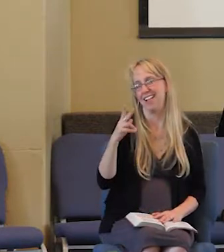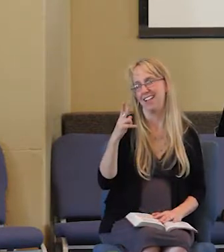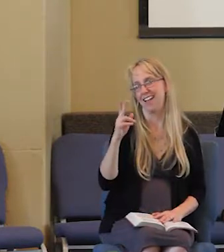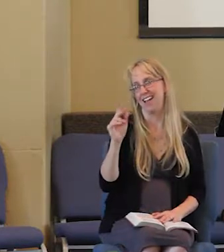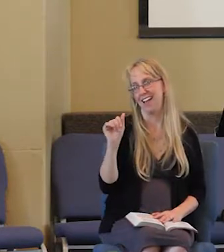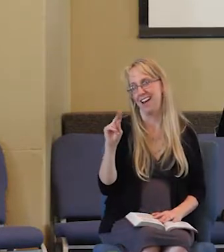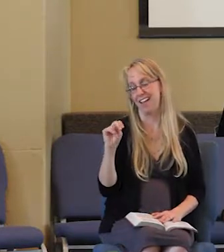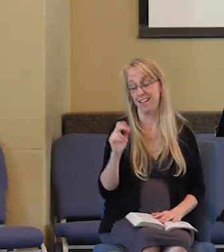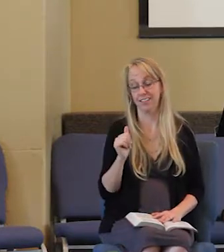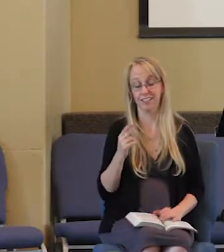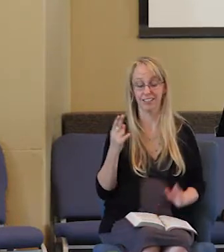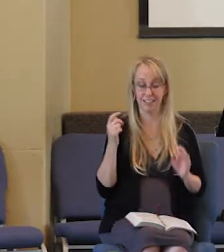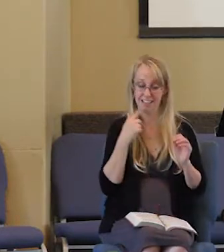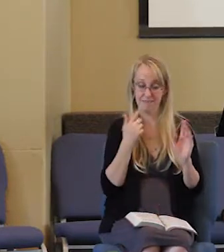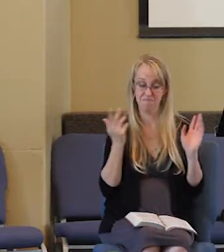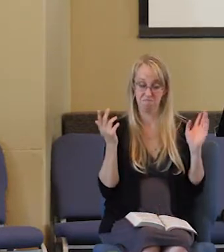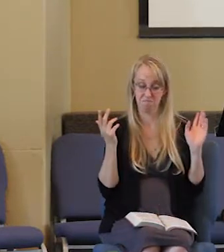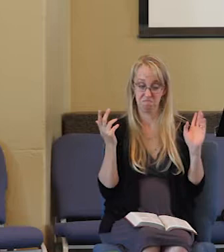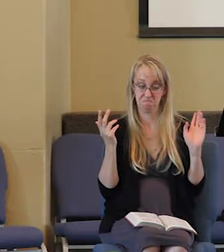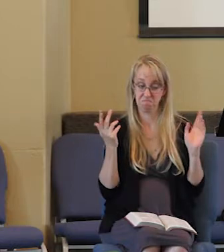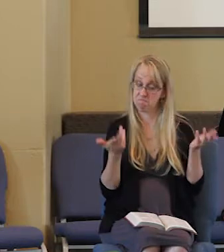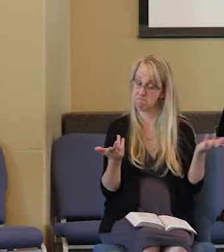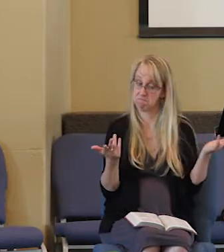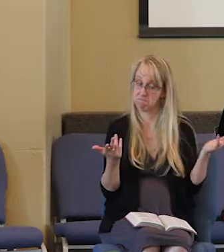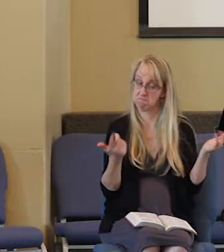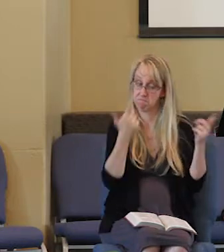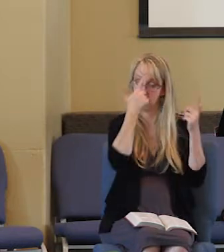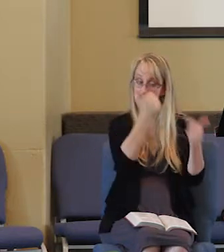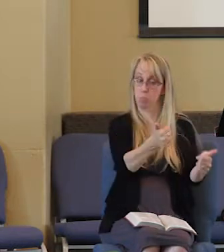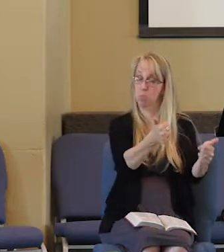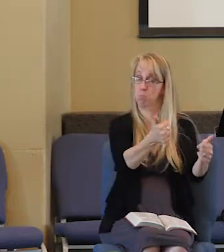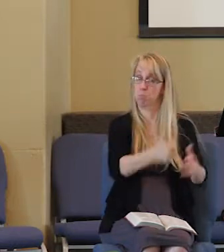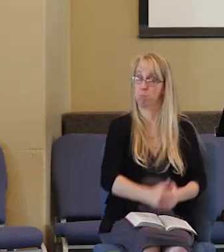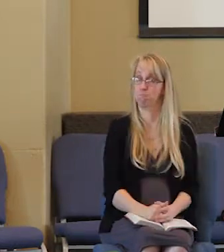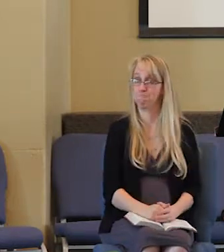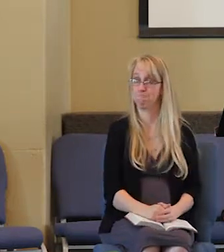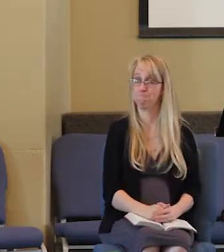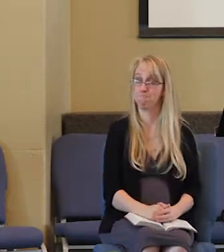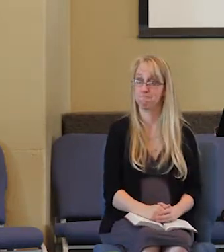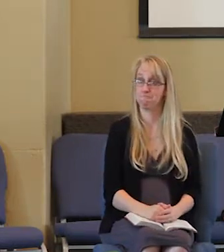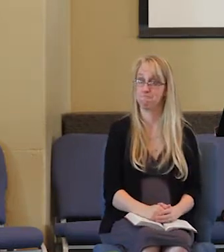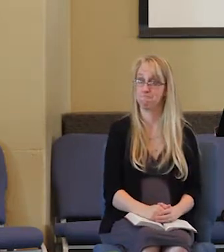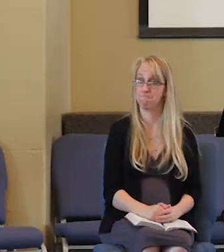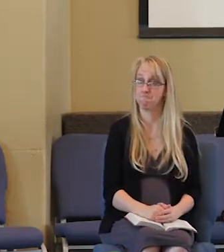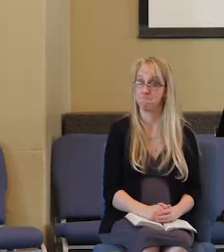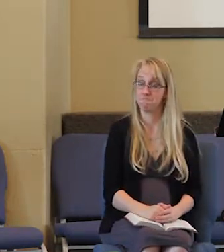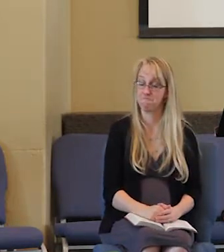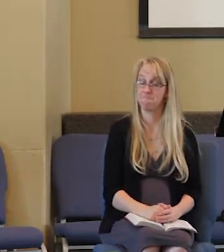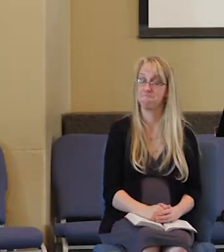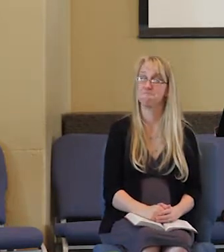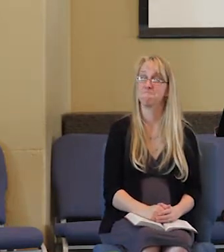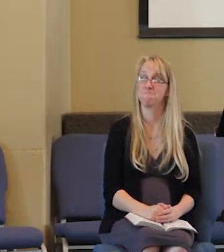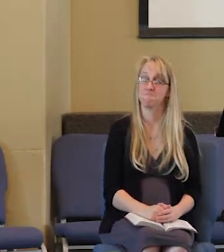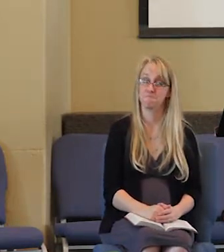Elkanah says, honey, do what you think is best.